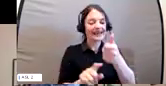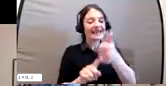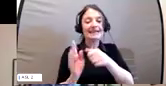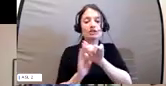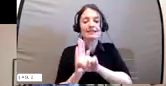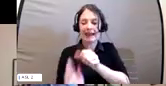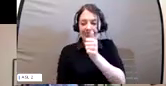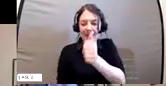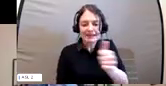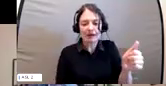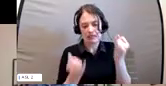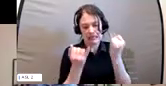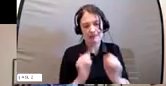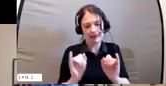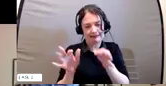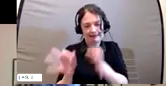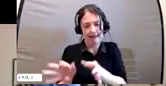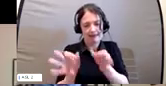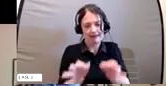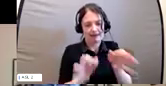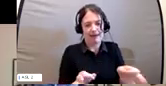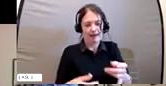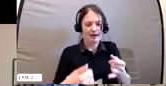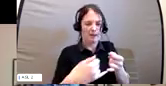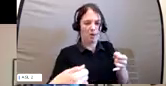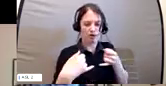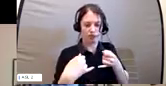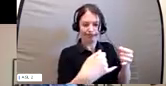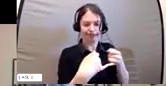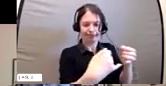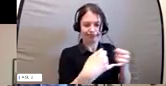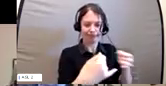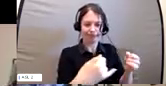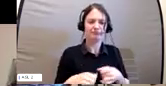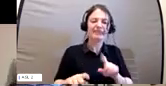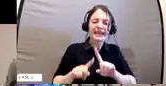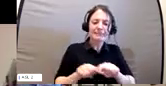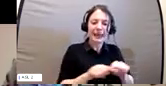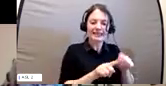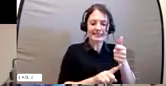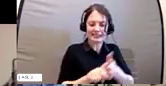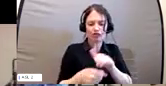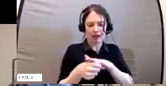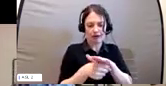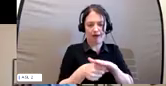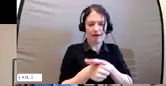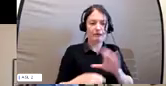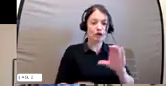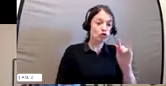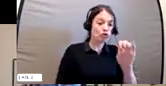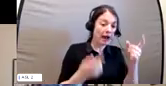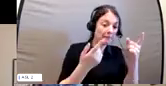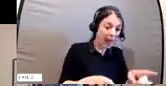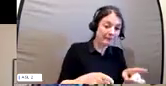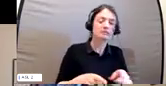their own laws, and that differs across jurisdictions. And that's similar to what's happening in Canada, I